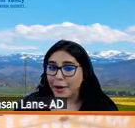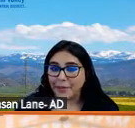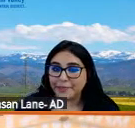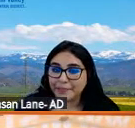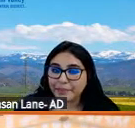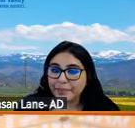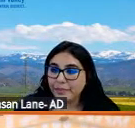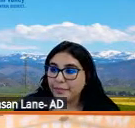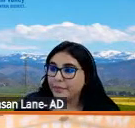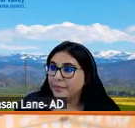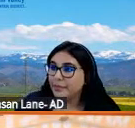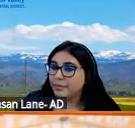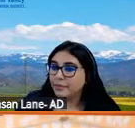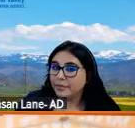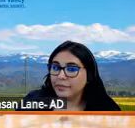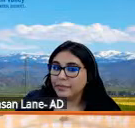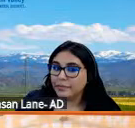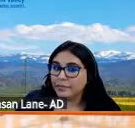get their mower.